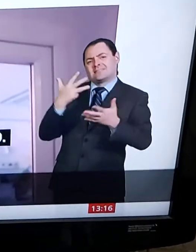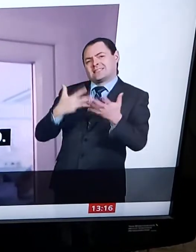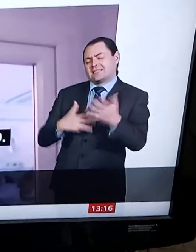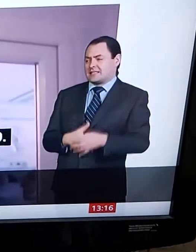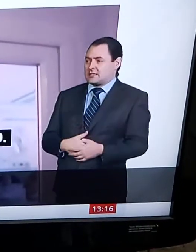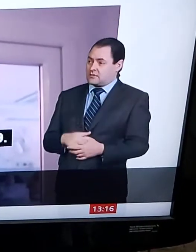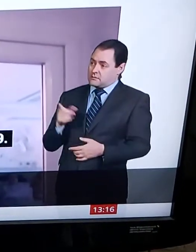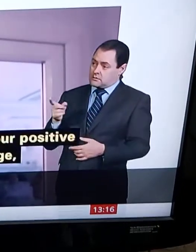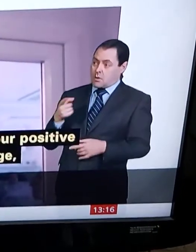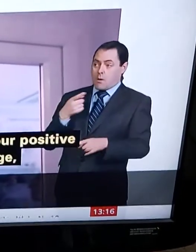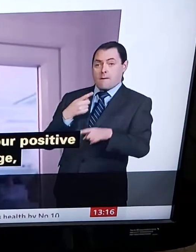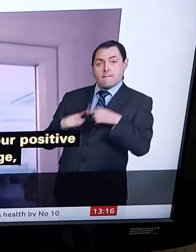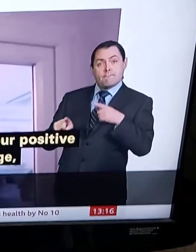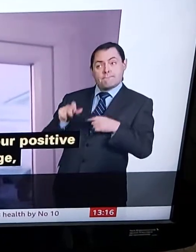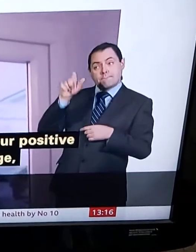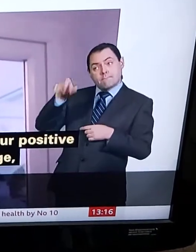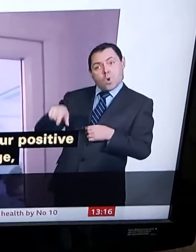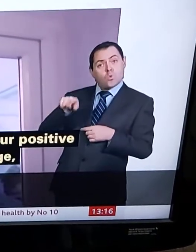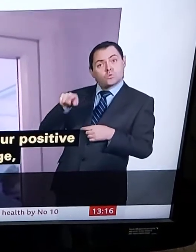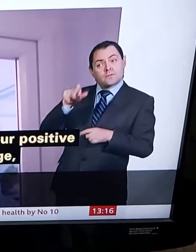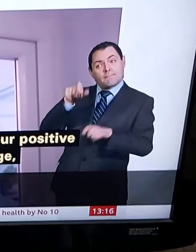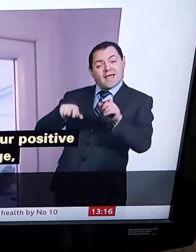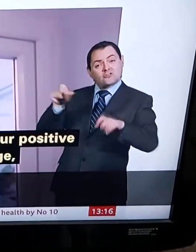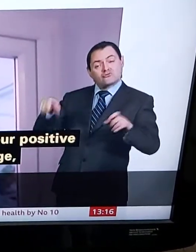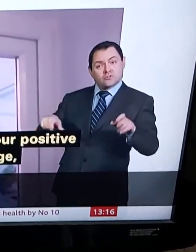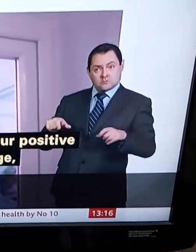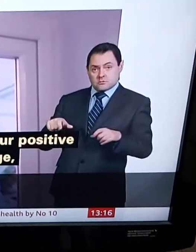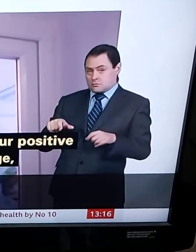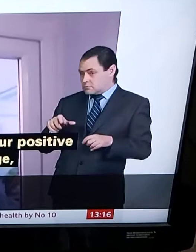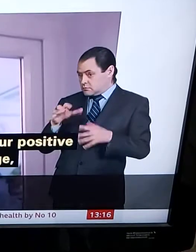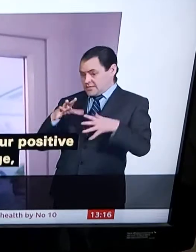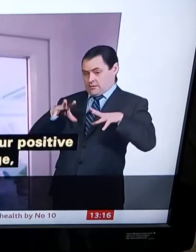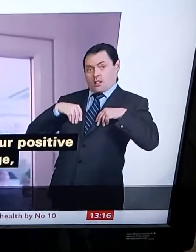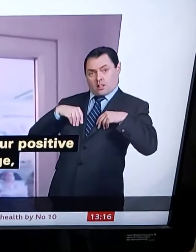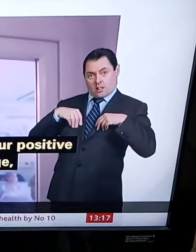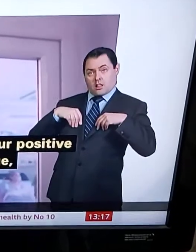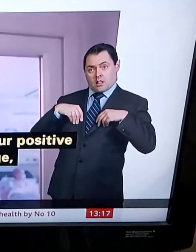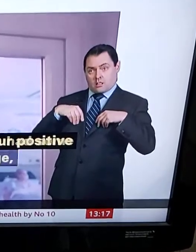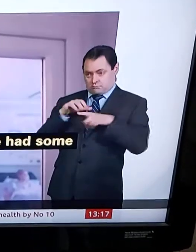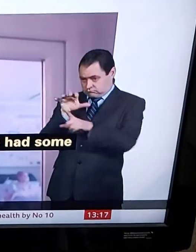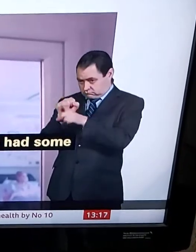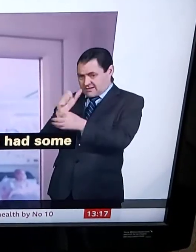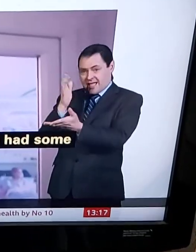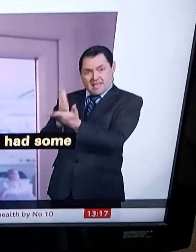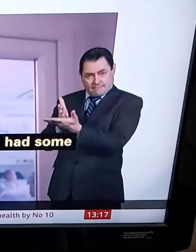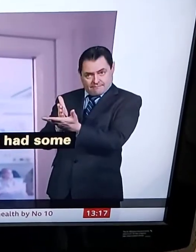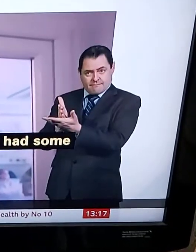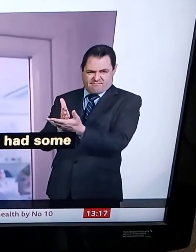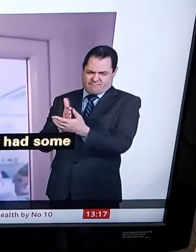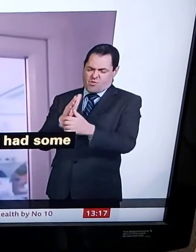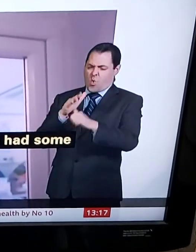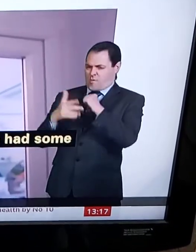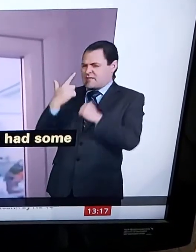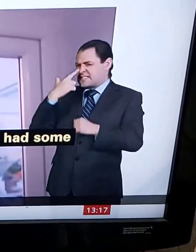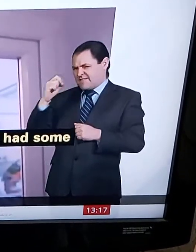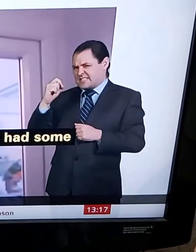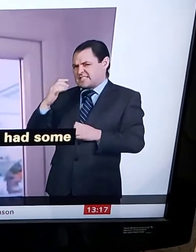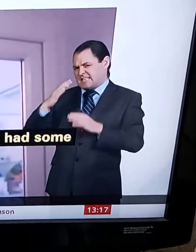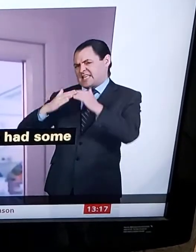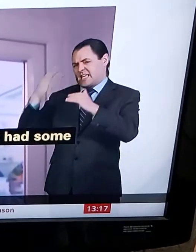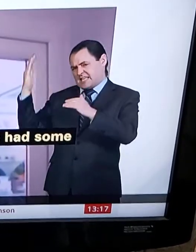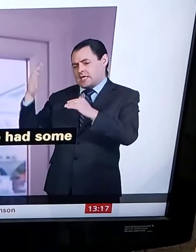most of our positive patients are of an older age, over 70, although we have had some positive patients that are currently